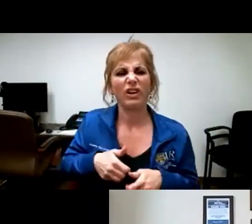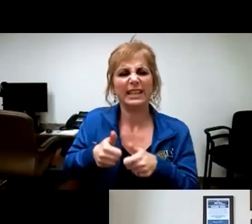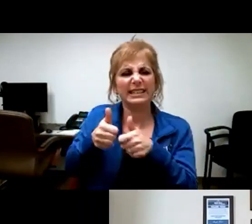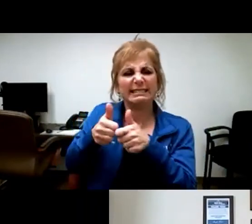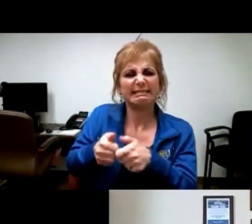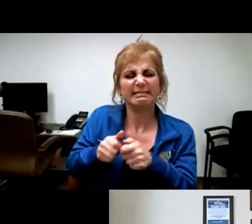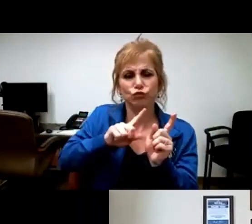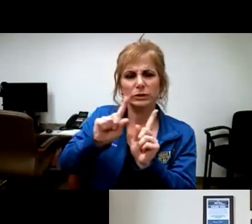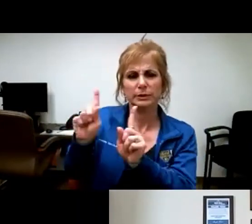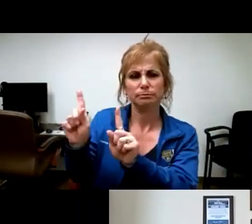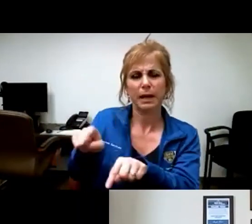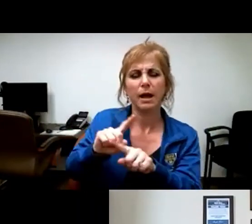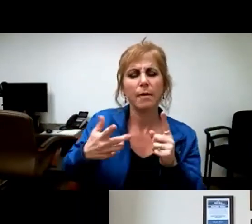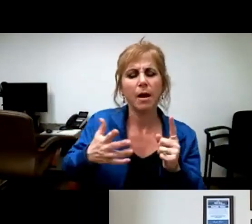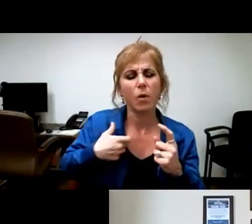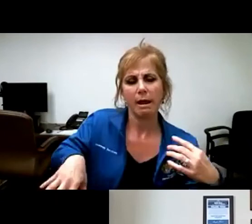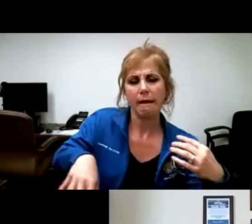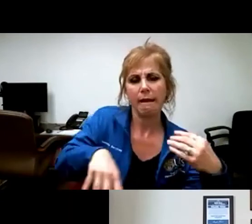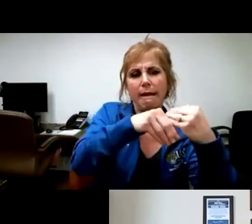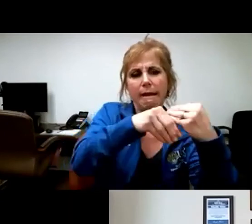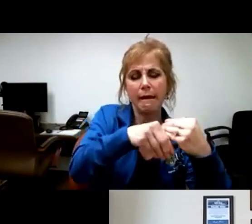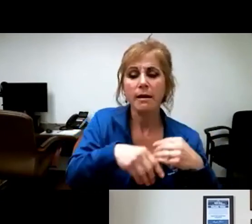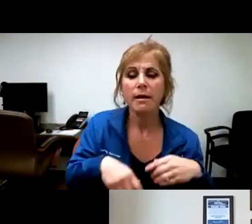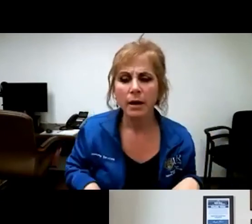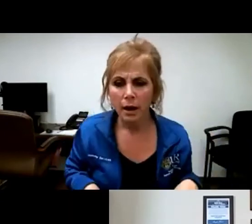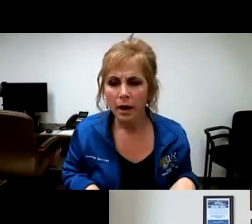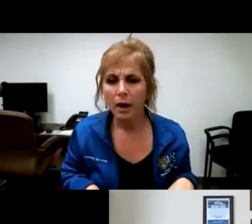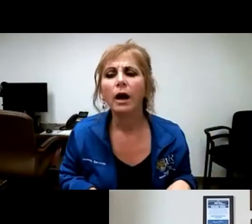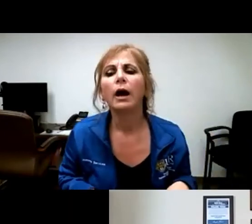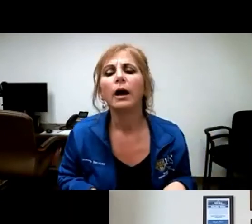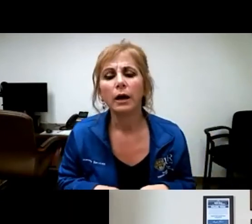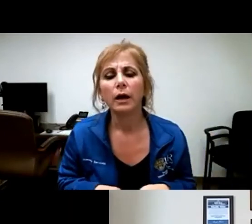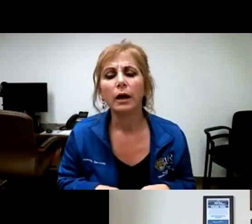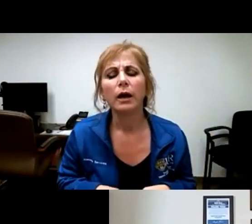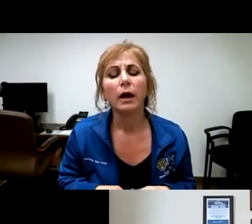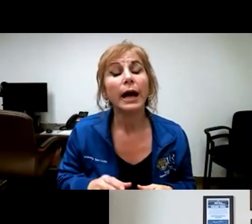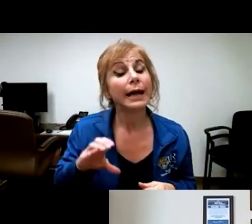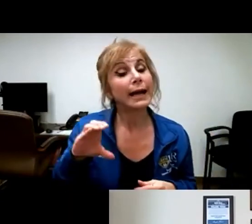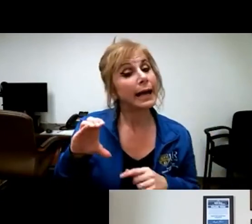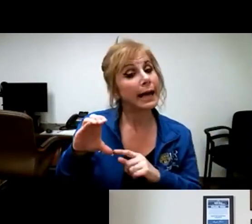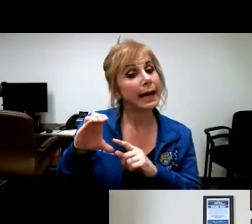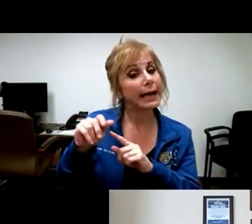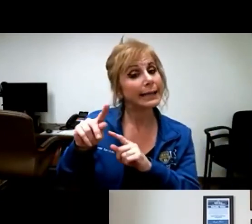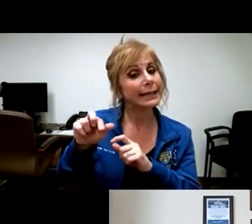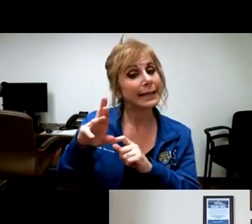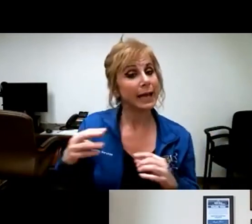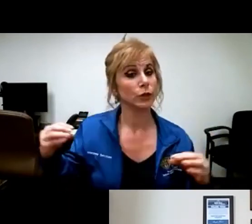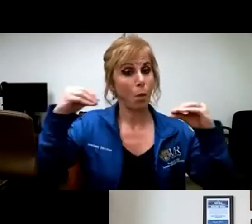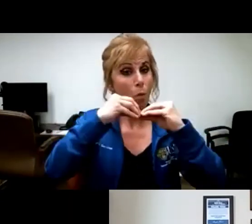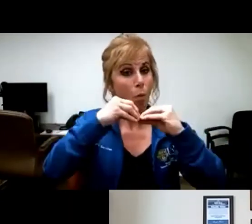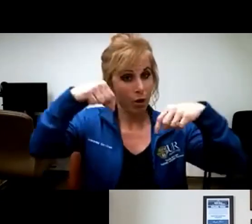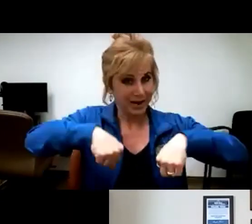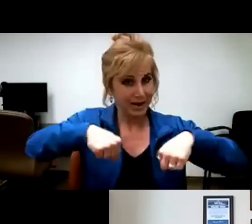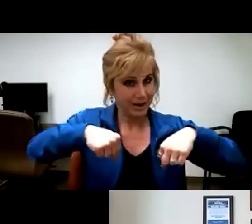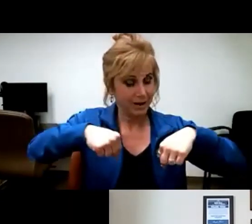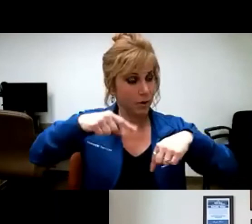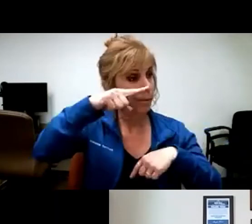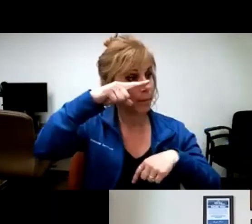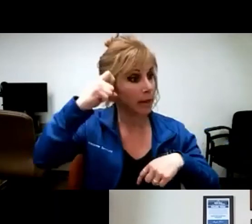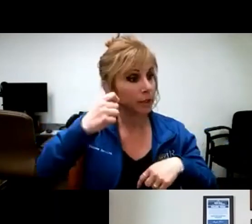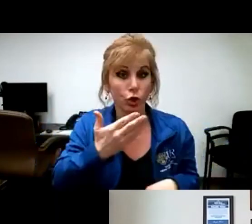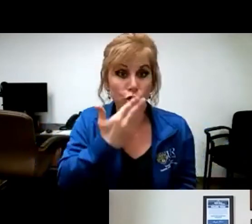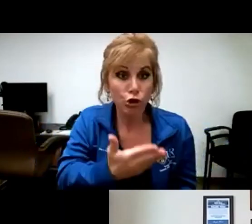it verbally. Umangata asked if the higher burden of cancer could be related to better quality of care,